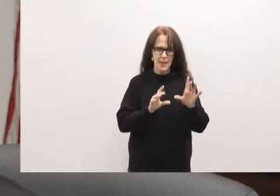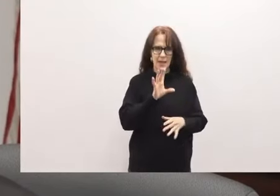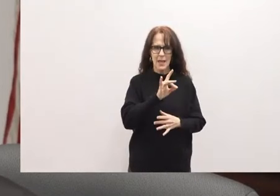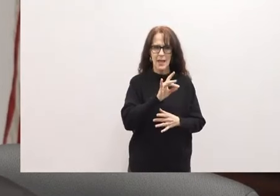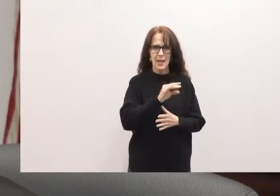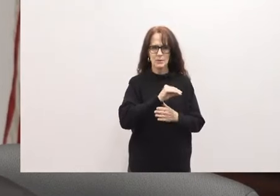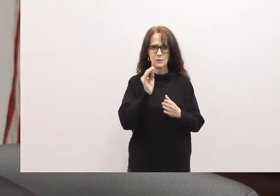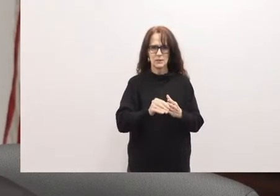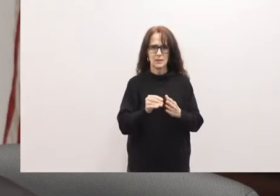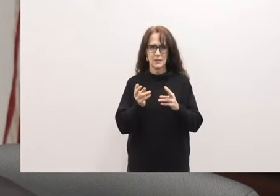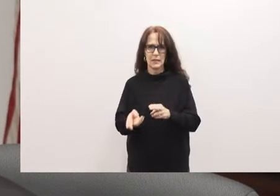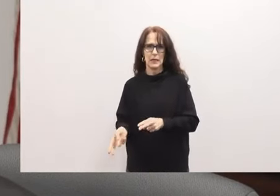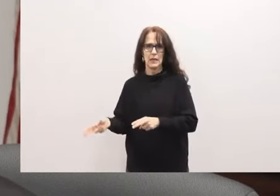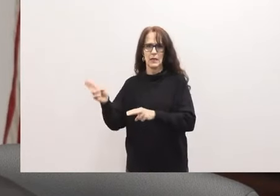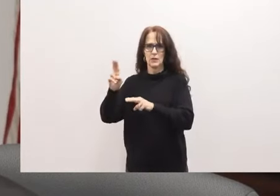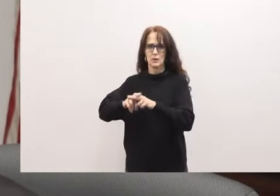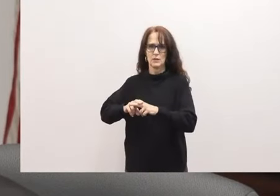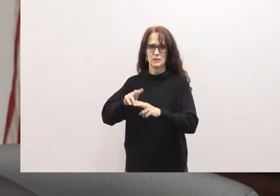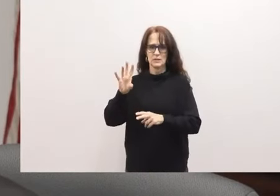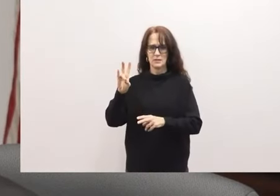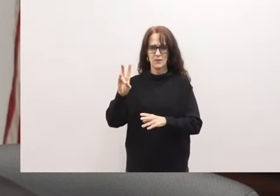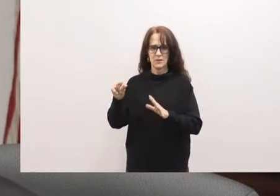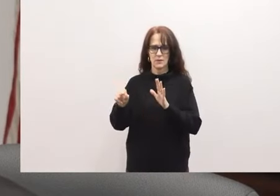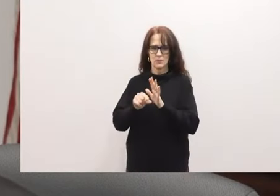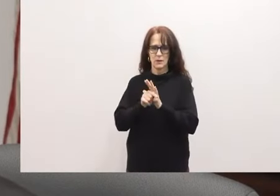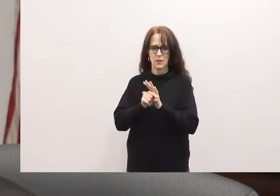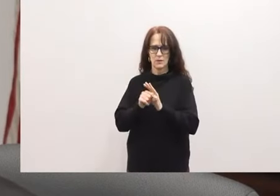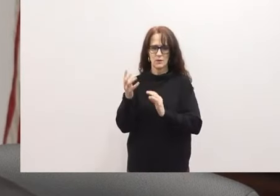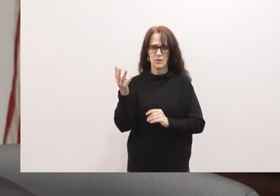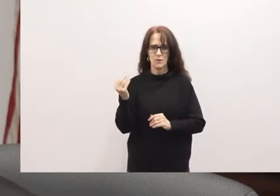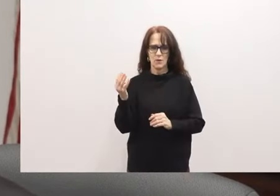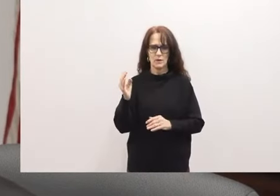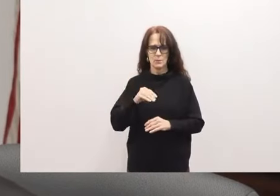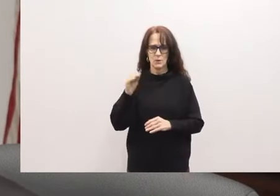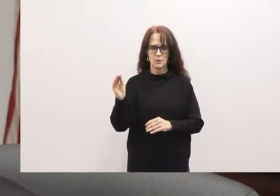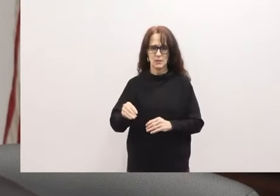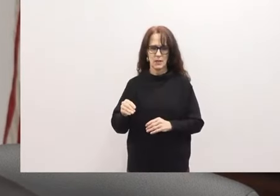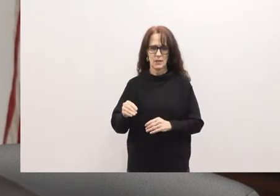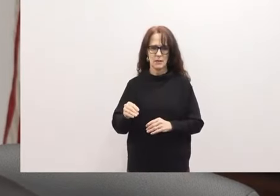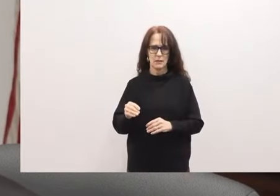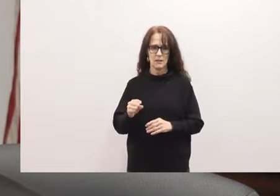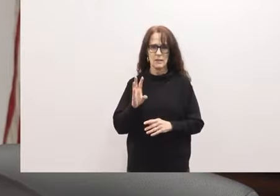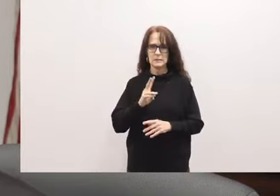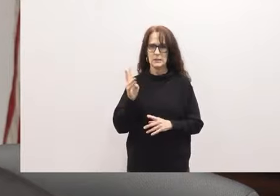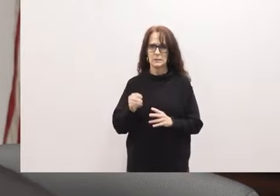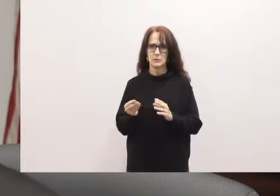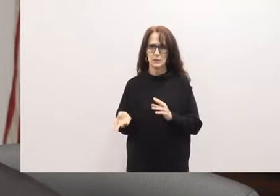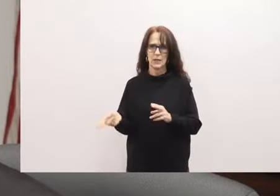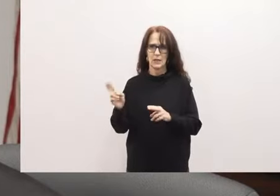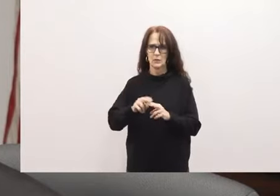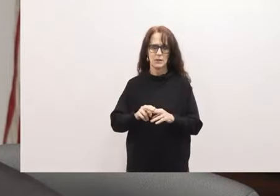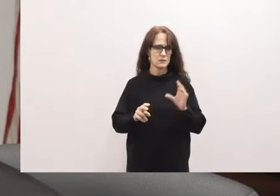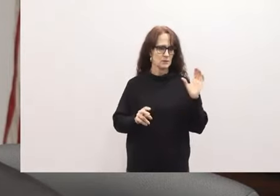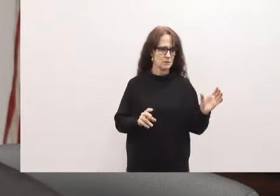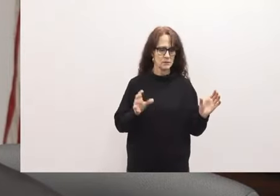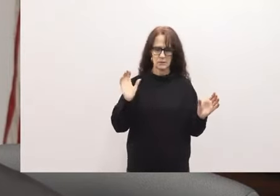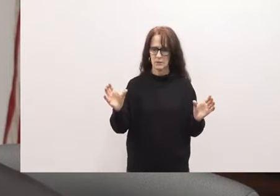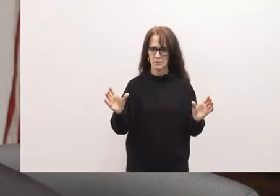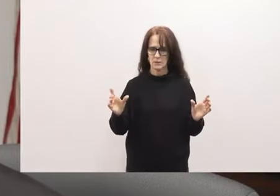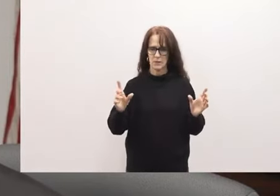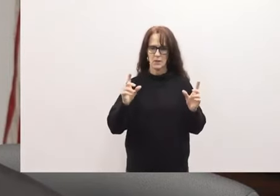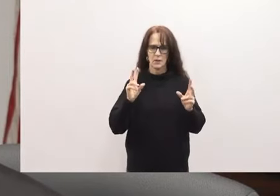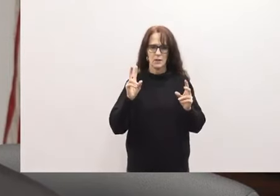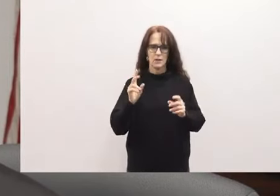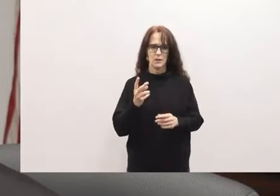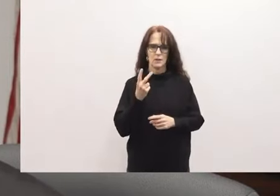is increased in seventh grade accelerated math to 14%, almost a 6% mm-hmm. increase? I know we're talking about two subsets